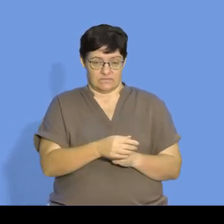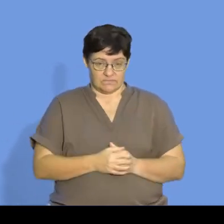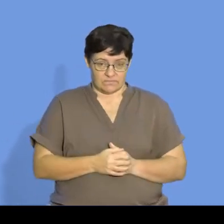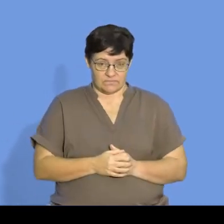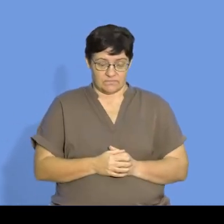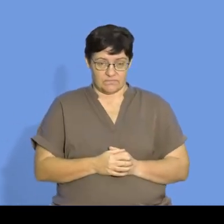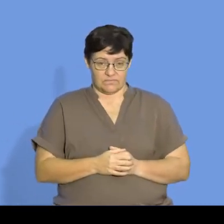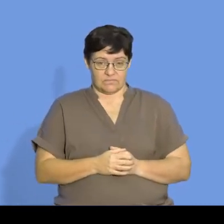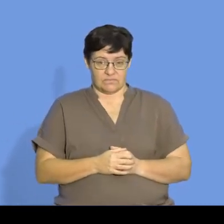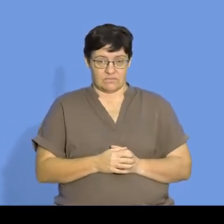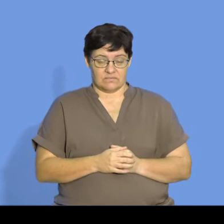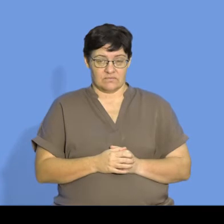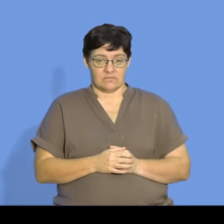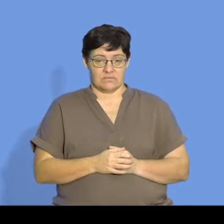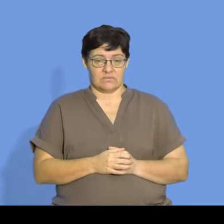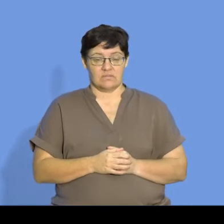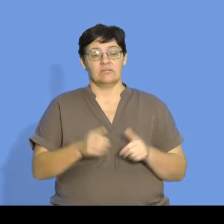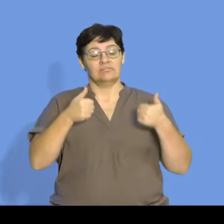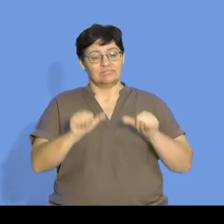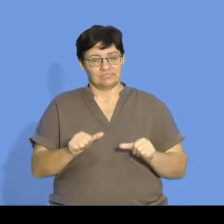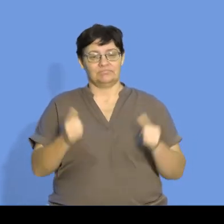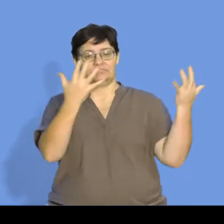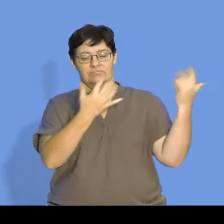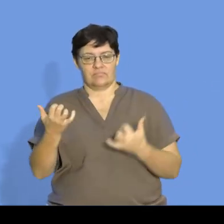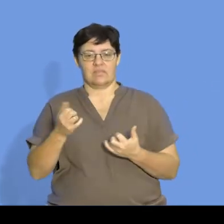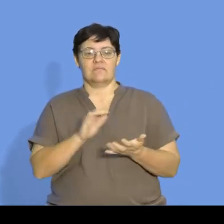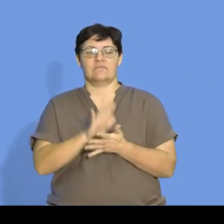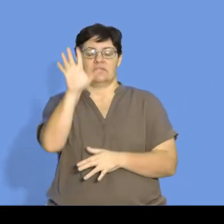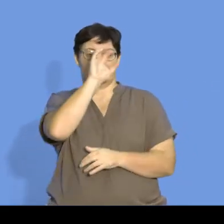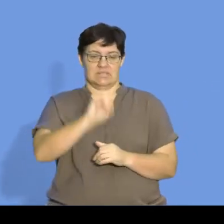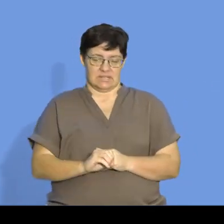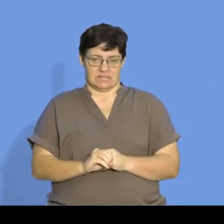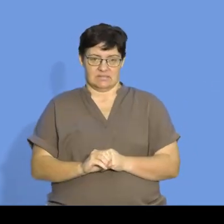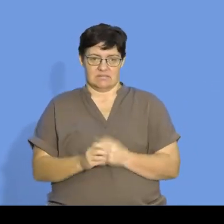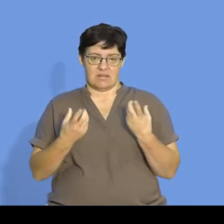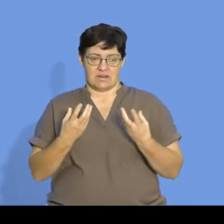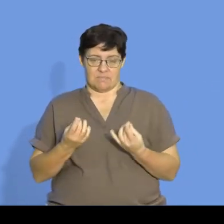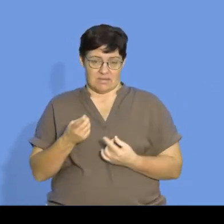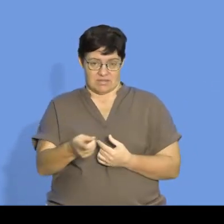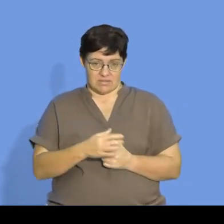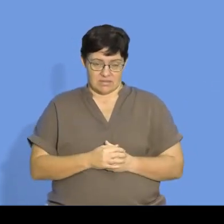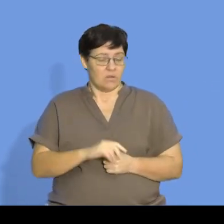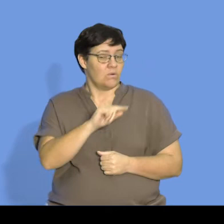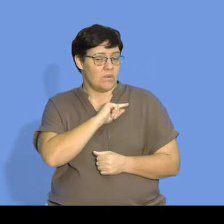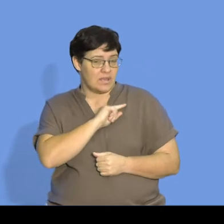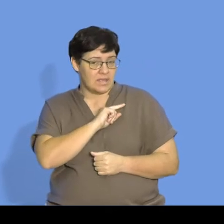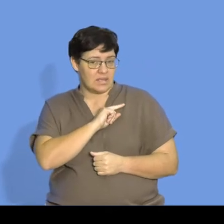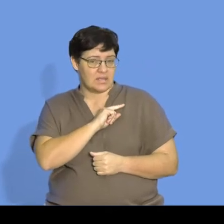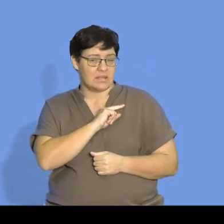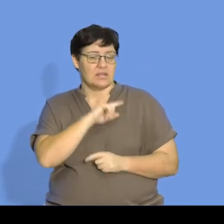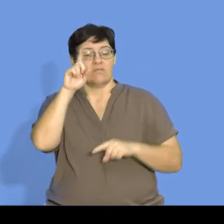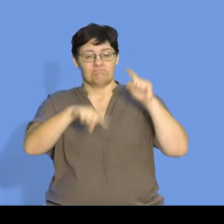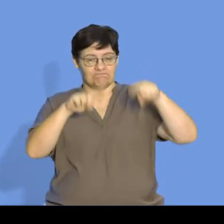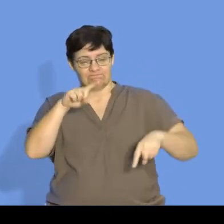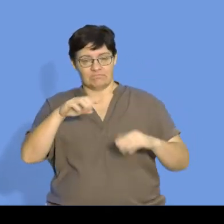by 12, okay? And then calculate 15% of that figure. Why?